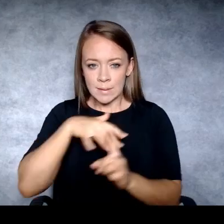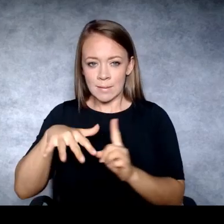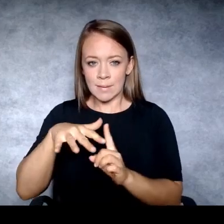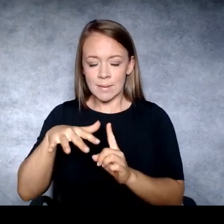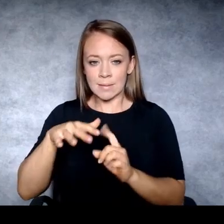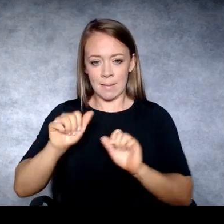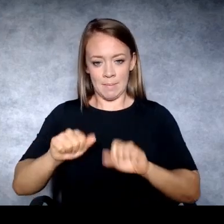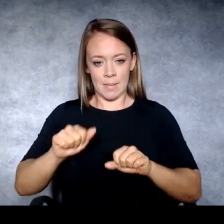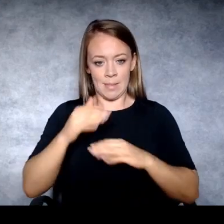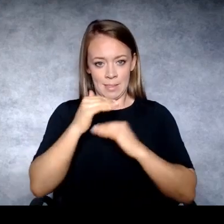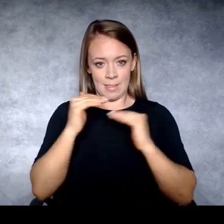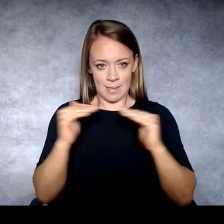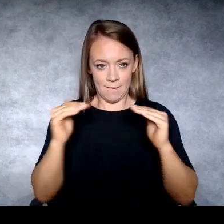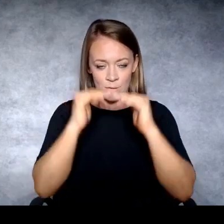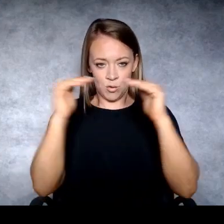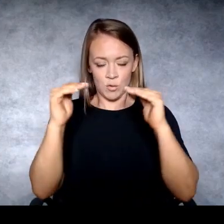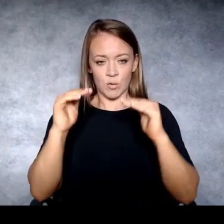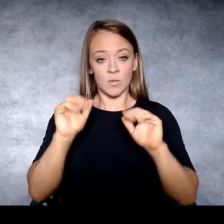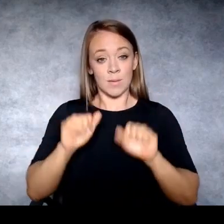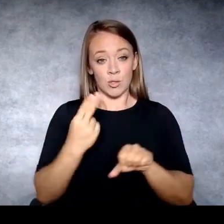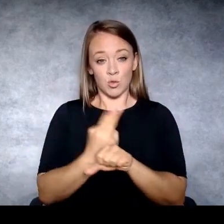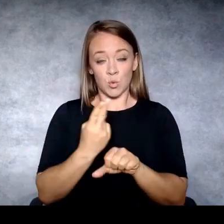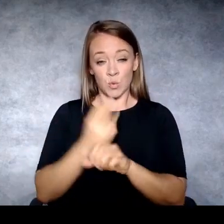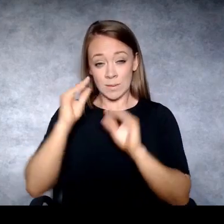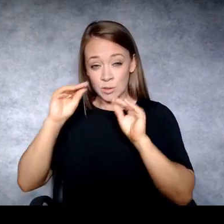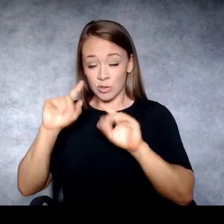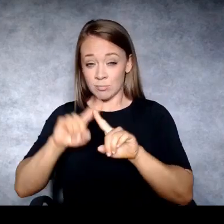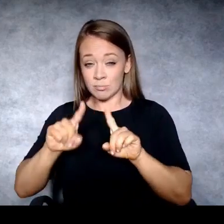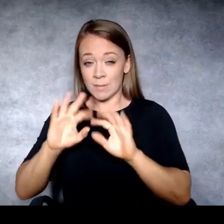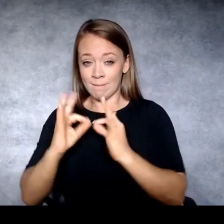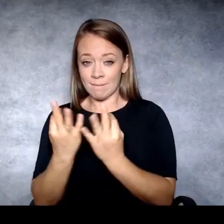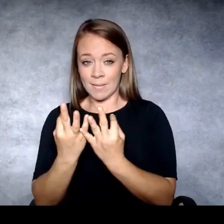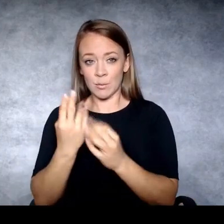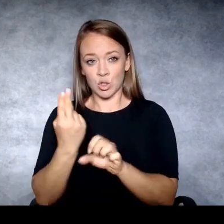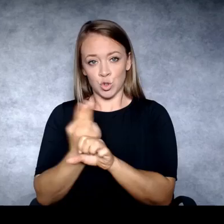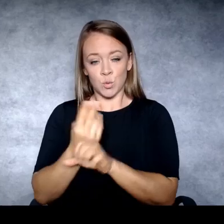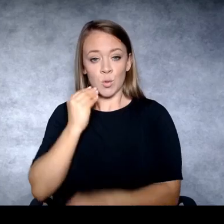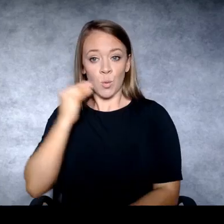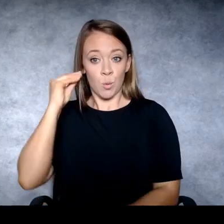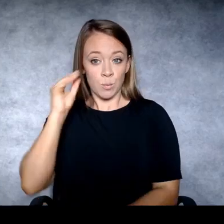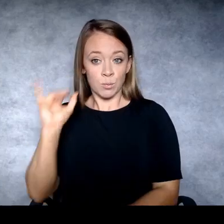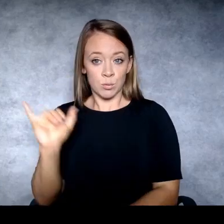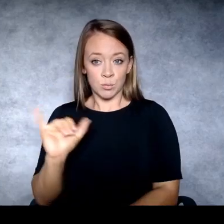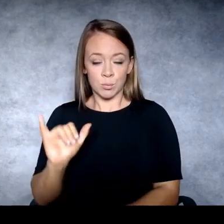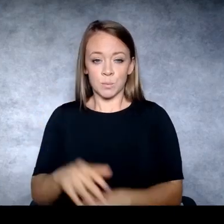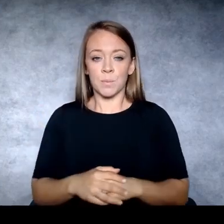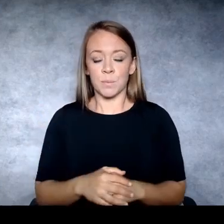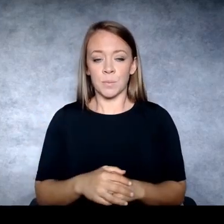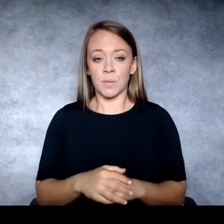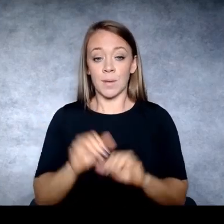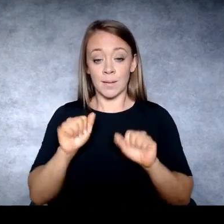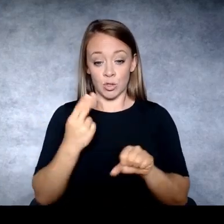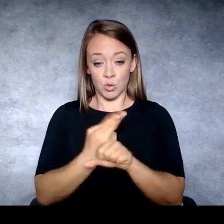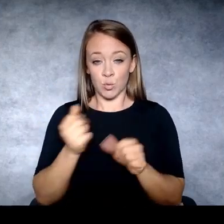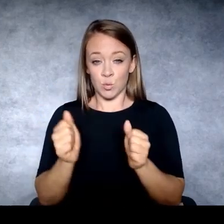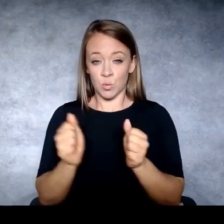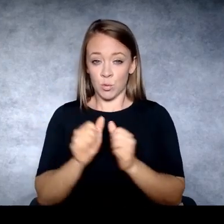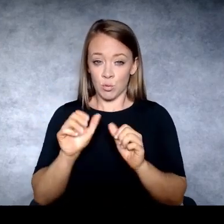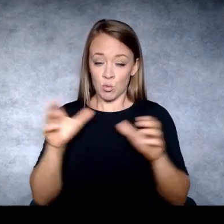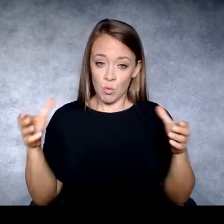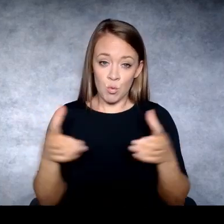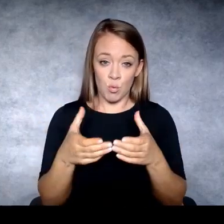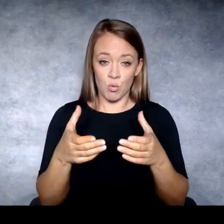effective strategy to teach families to implement at home. Pre-correction can be used with both whole group behaviors as well